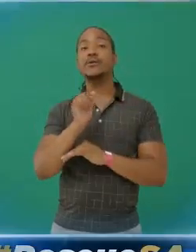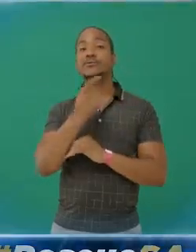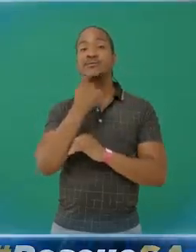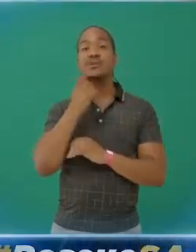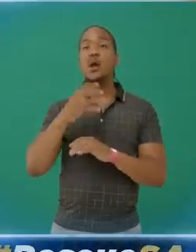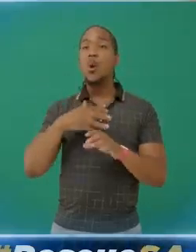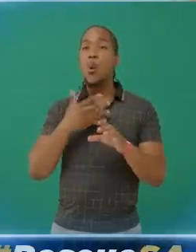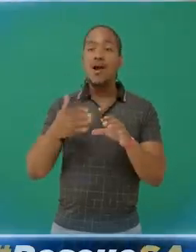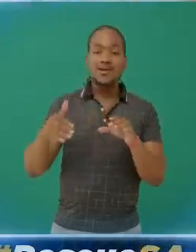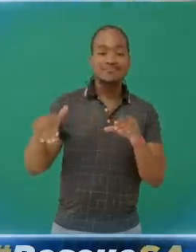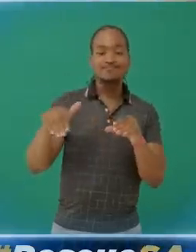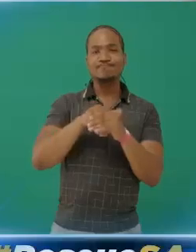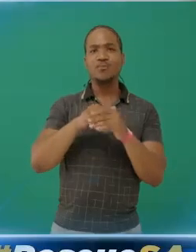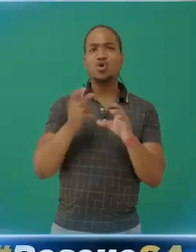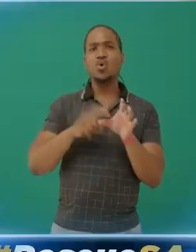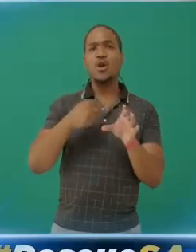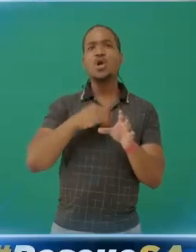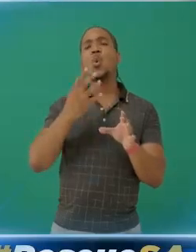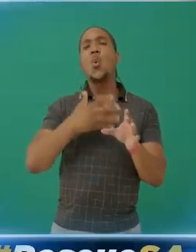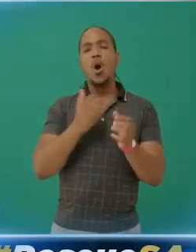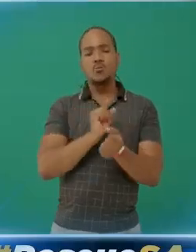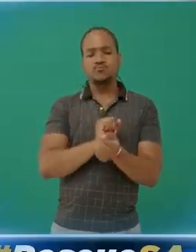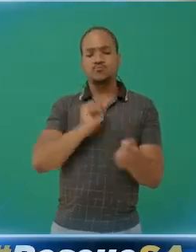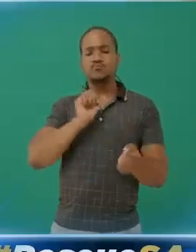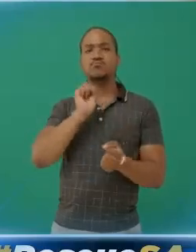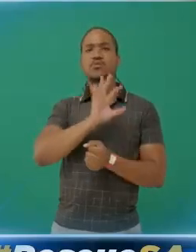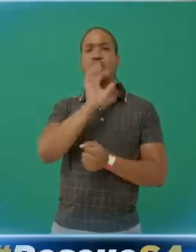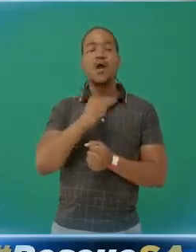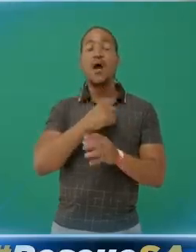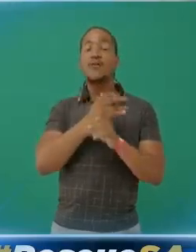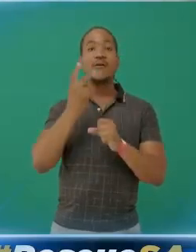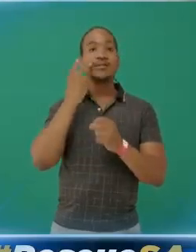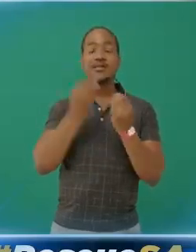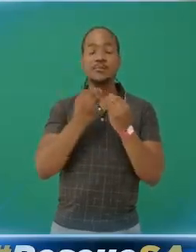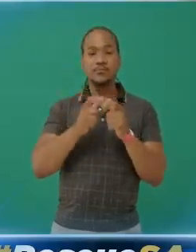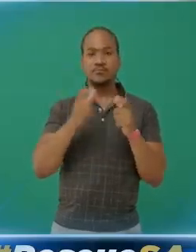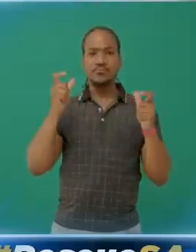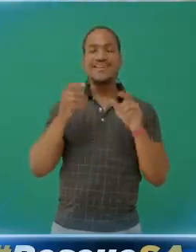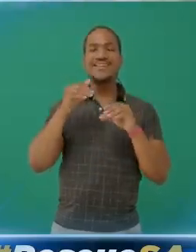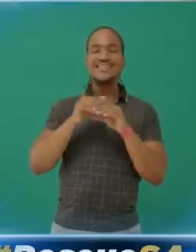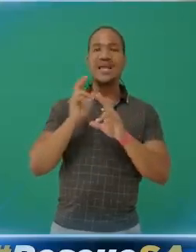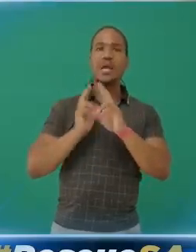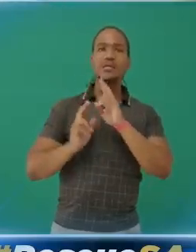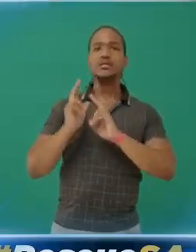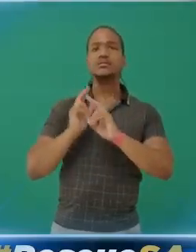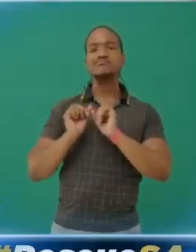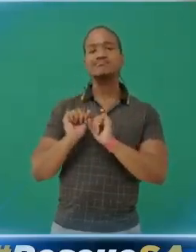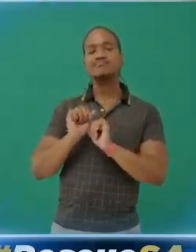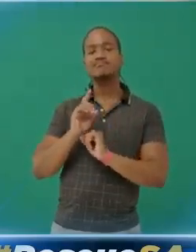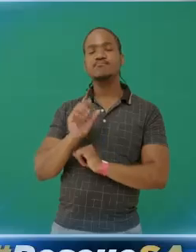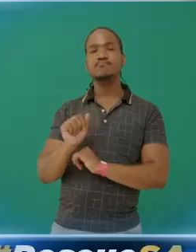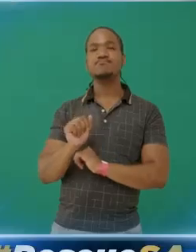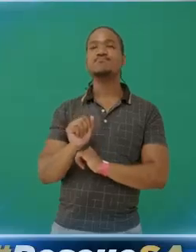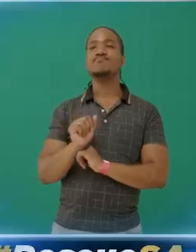rescuing South Africa. I've never seen anything as big as this, especially in the history of the Democratic Alliance. Kwena, this is our